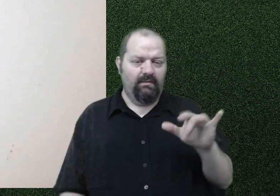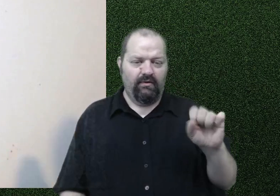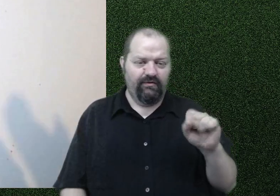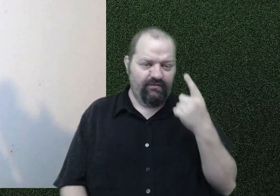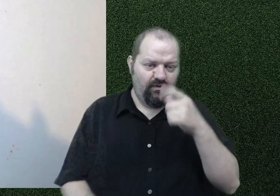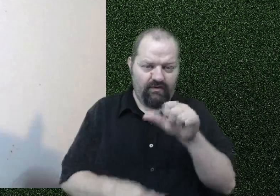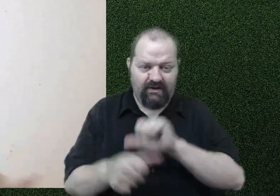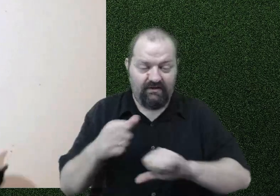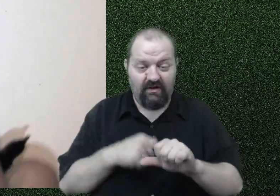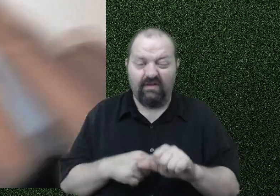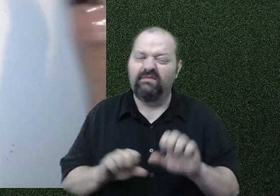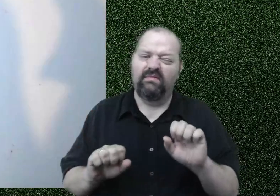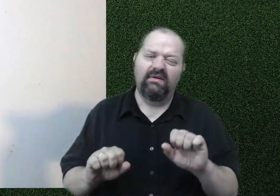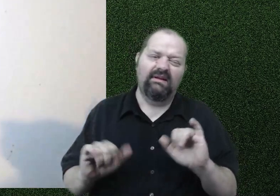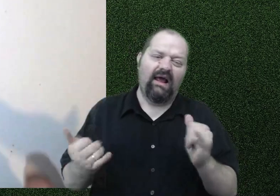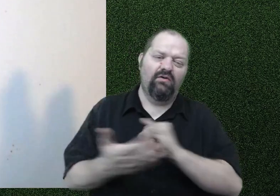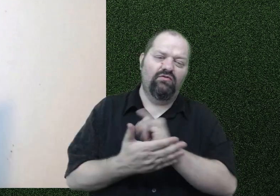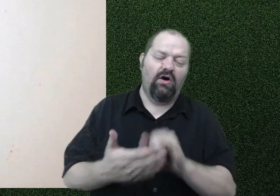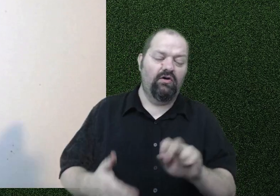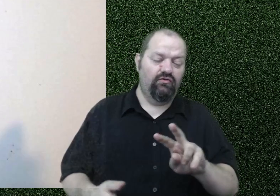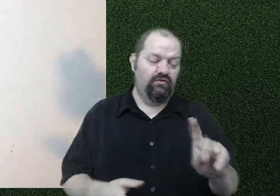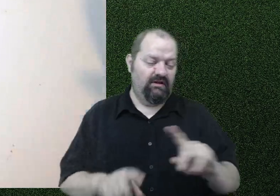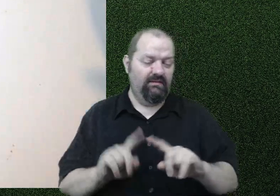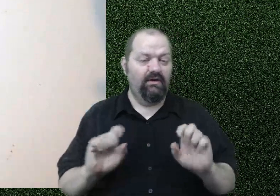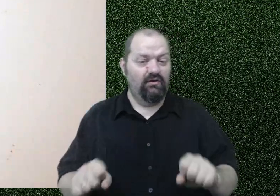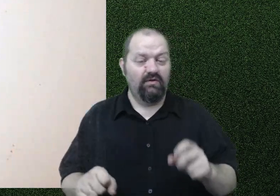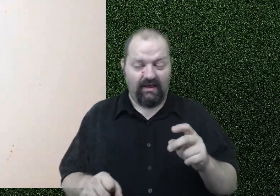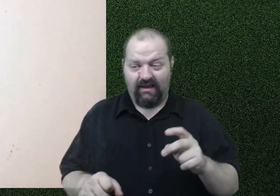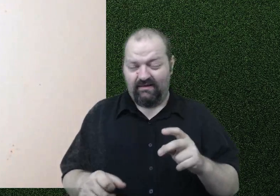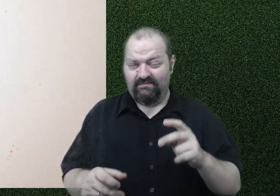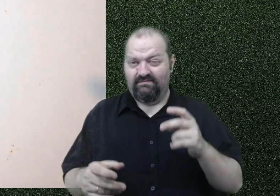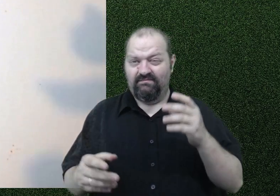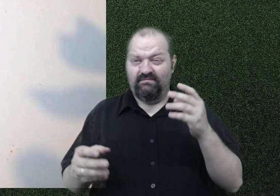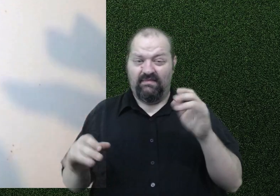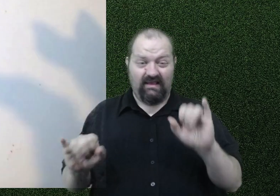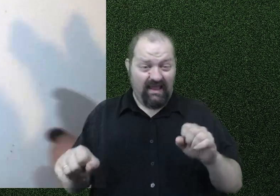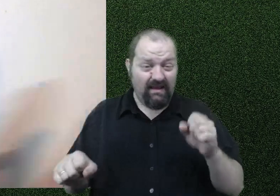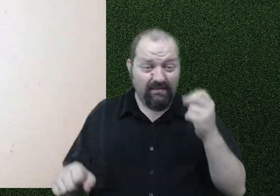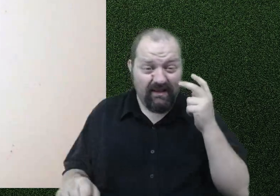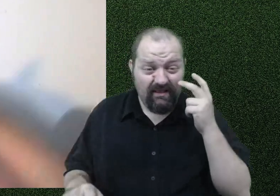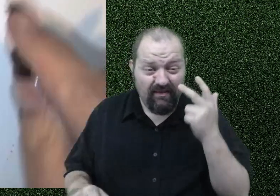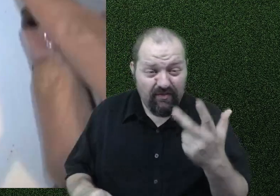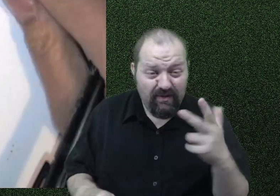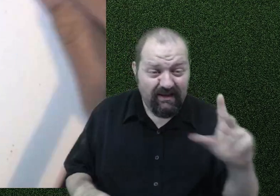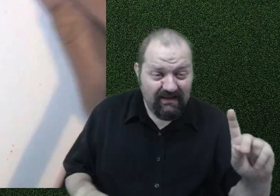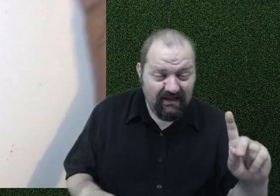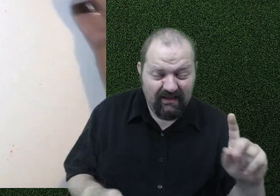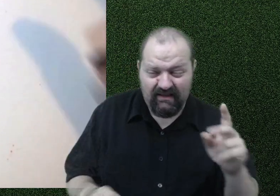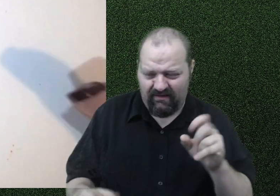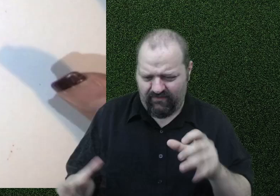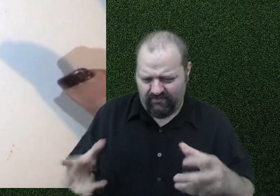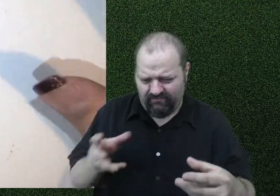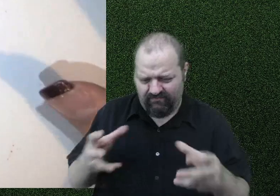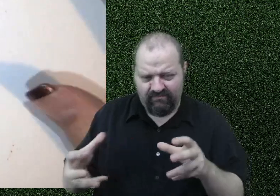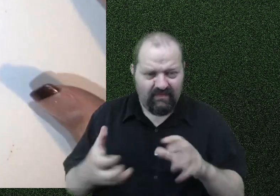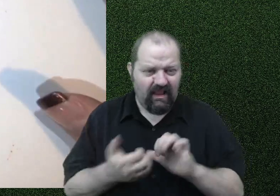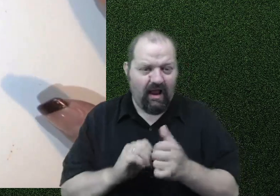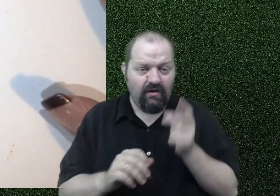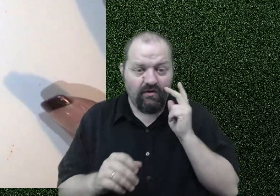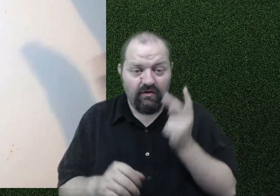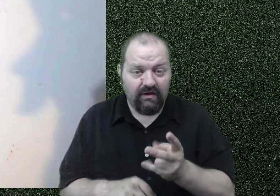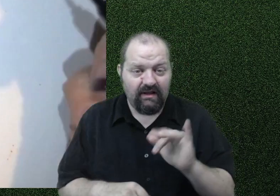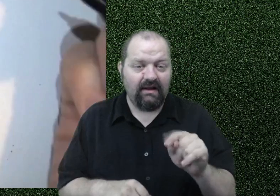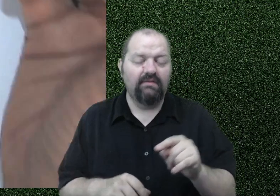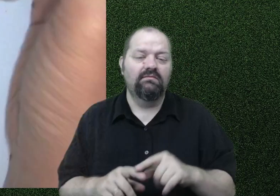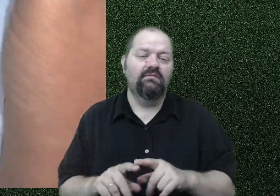but this could be in 3D. You just have to look at it from the right angle when you're in 3 dimensions. So from the right angle, our picture might look